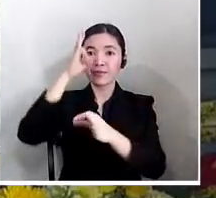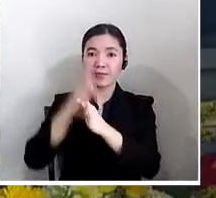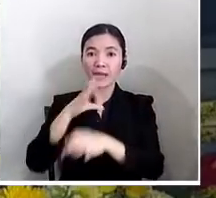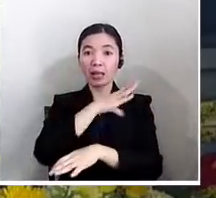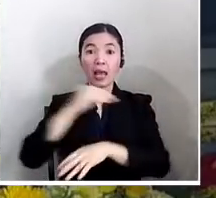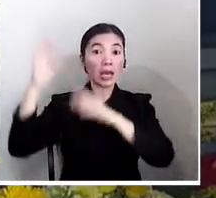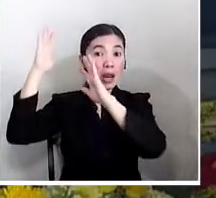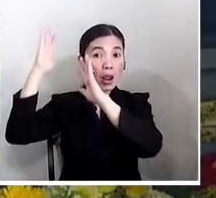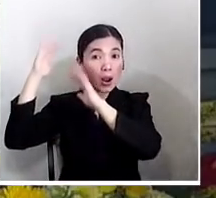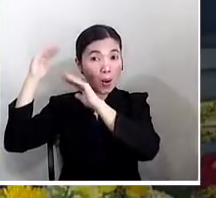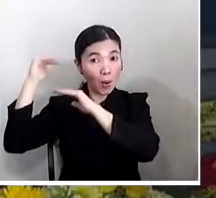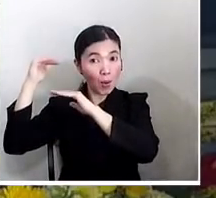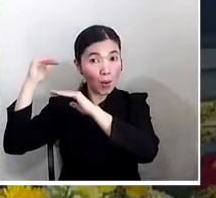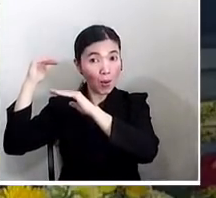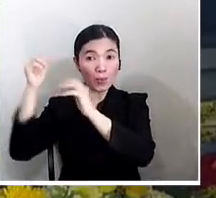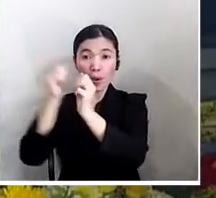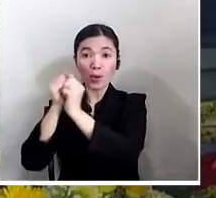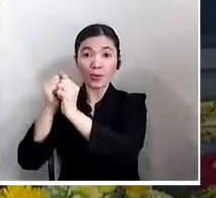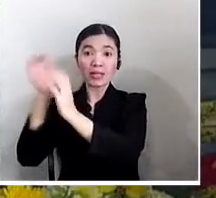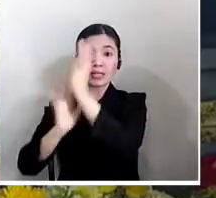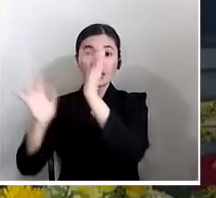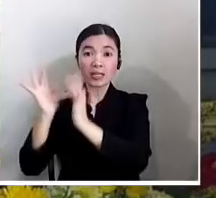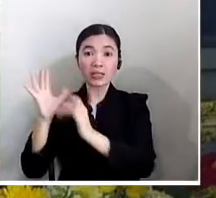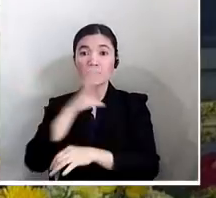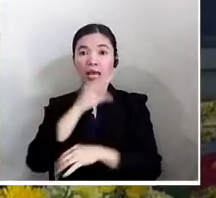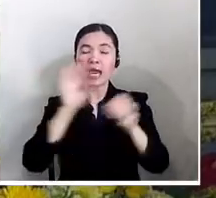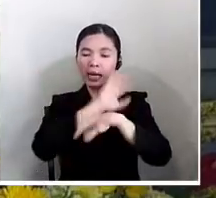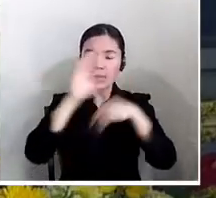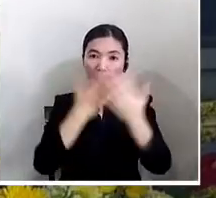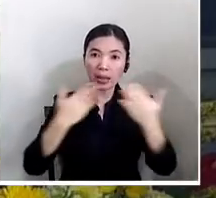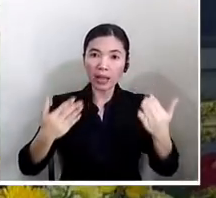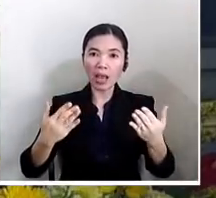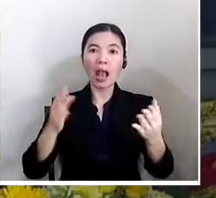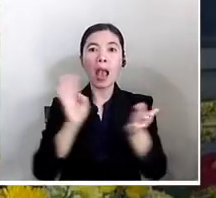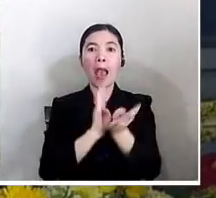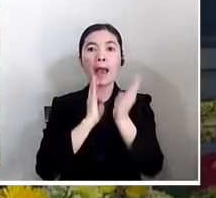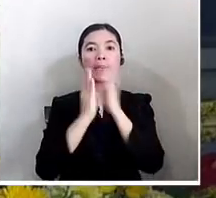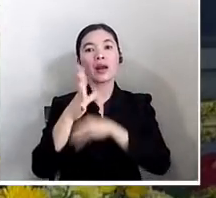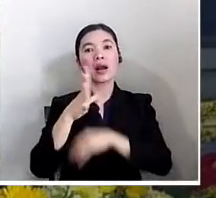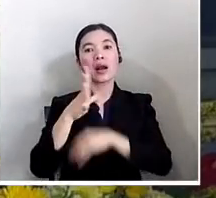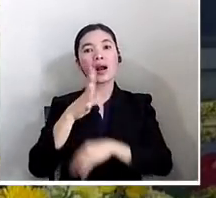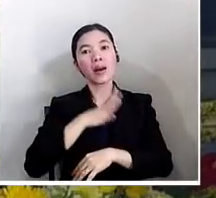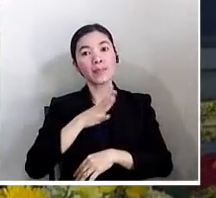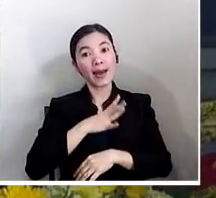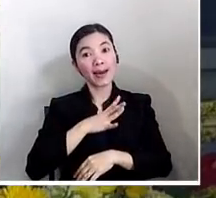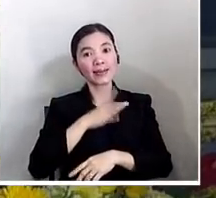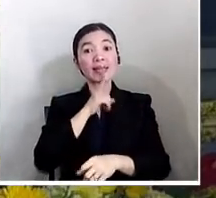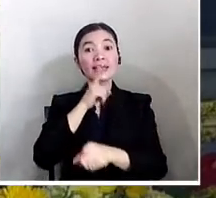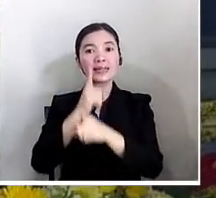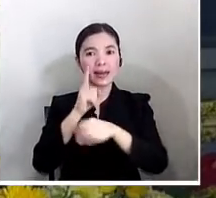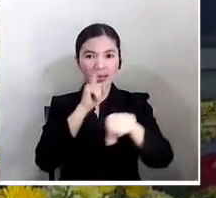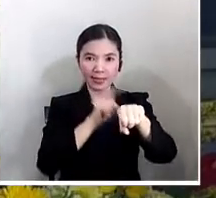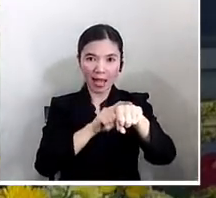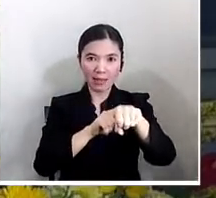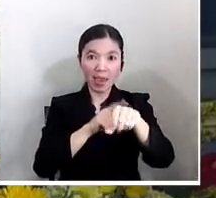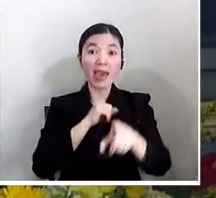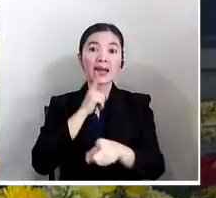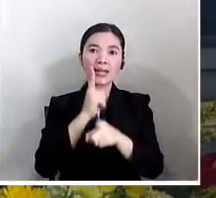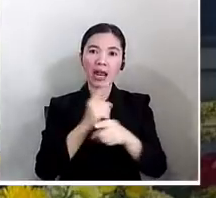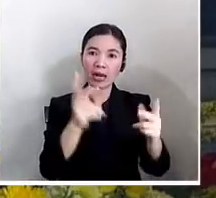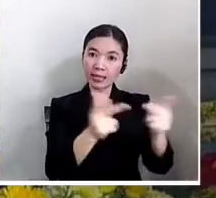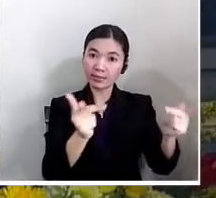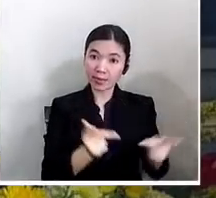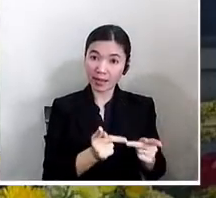Jesus, and everything will be all right at the right time, at the right place.